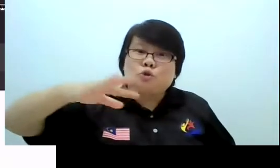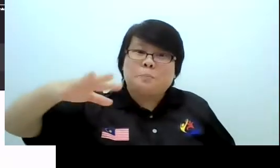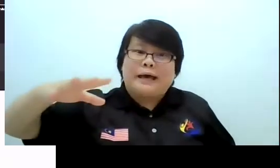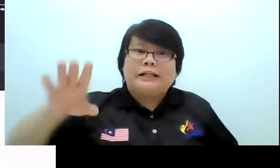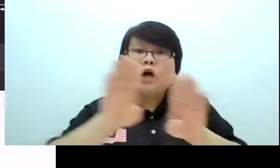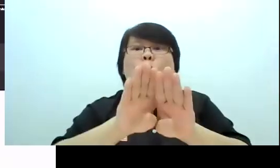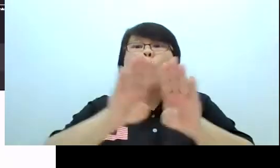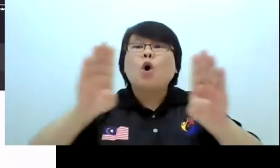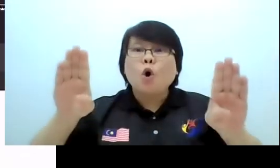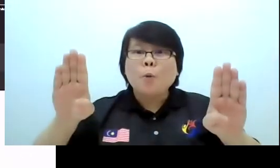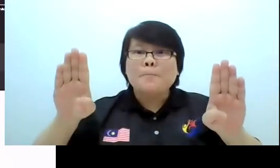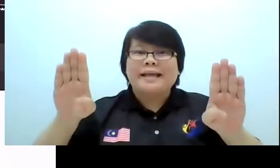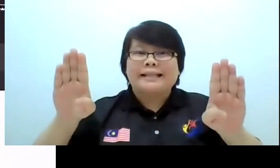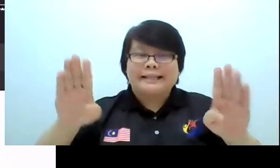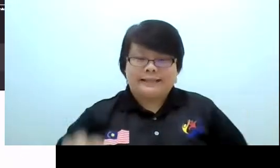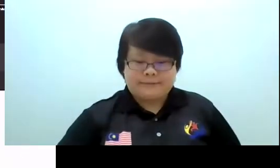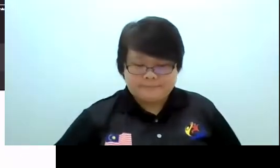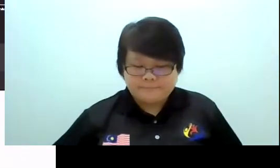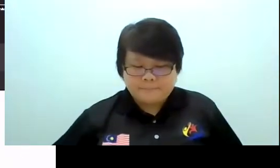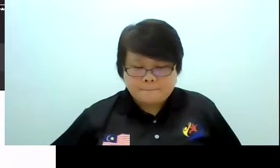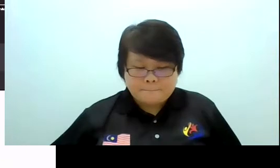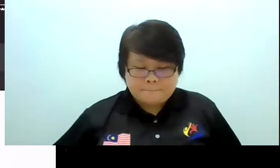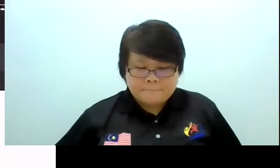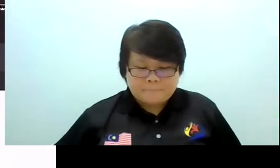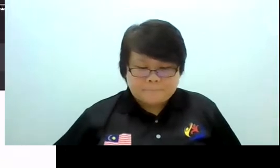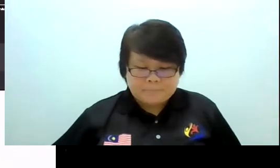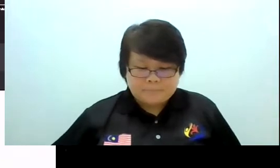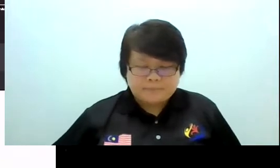to spell open?